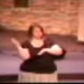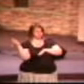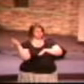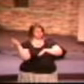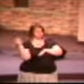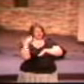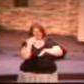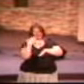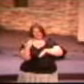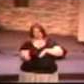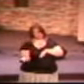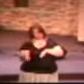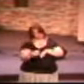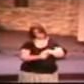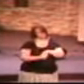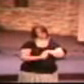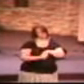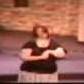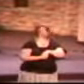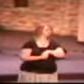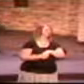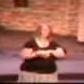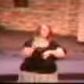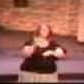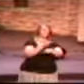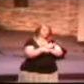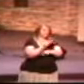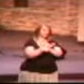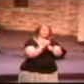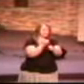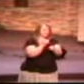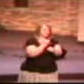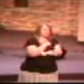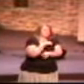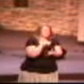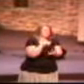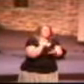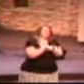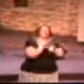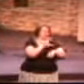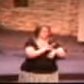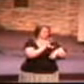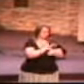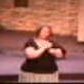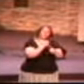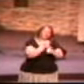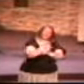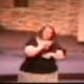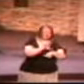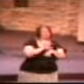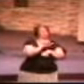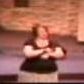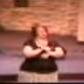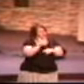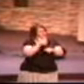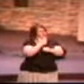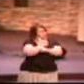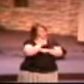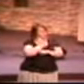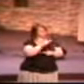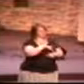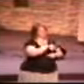Thank you. Your shepherds love this church, and they love this church by loving their ministers.